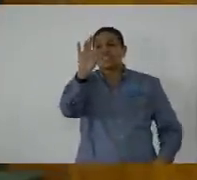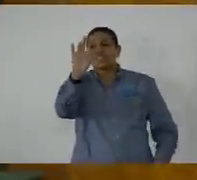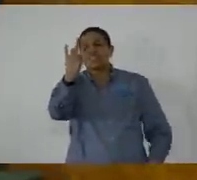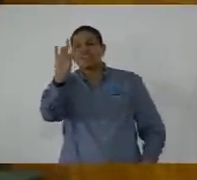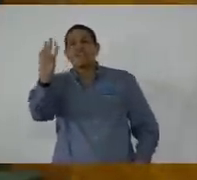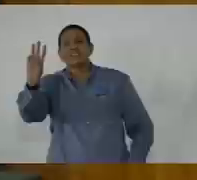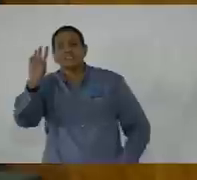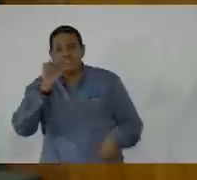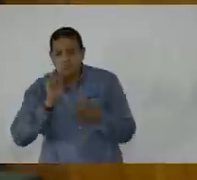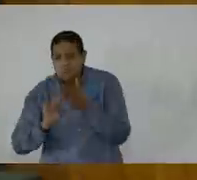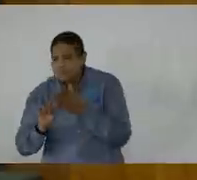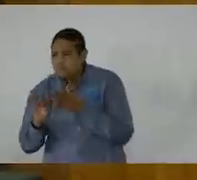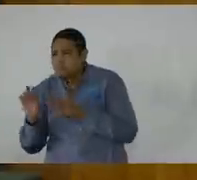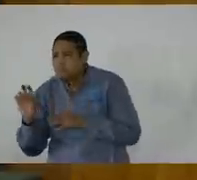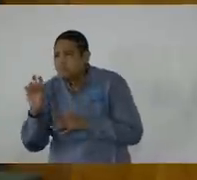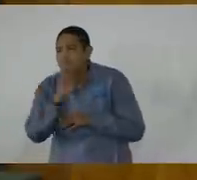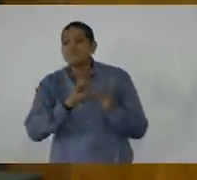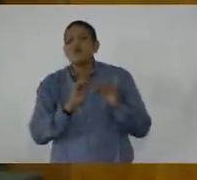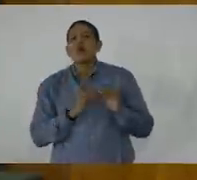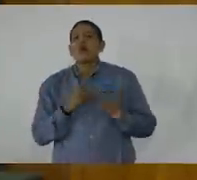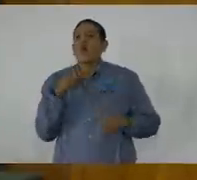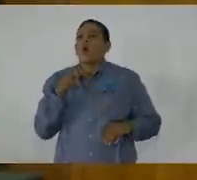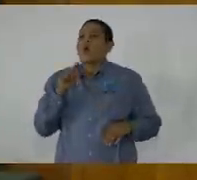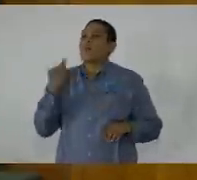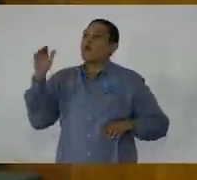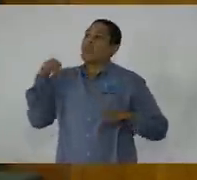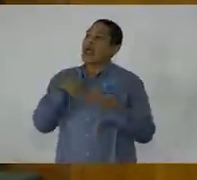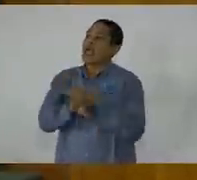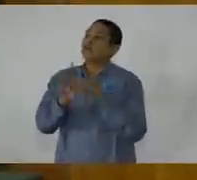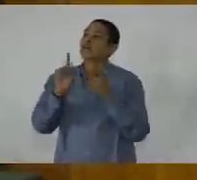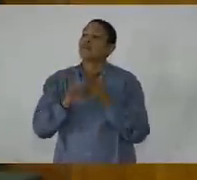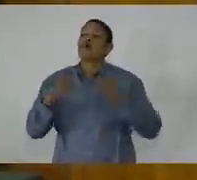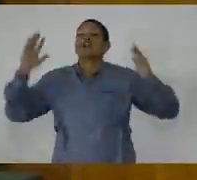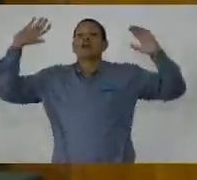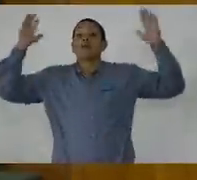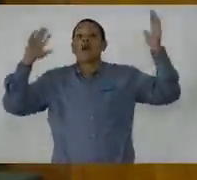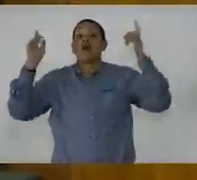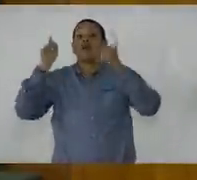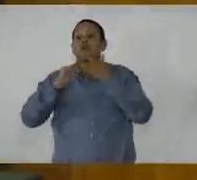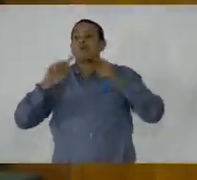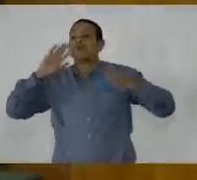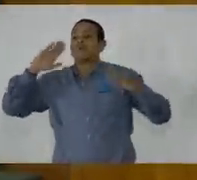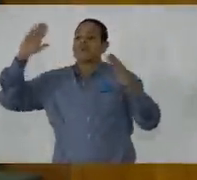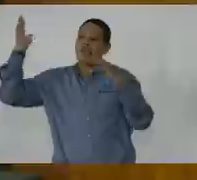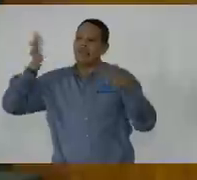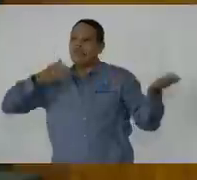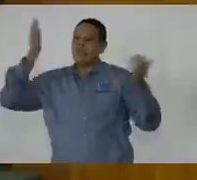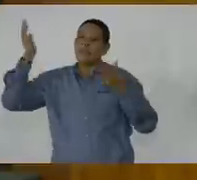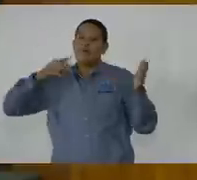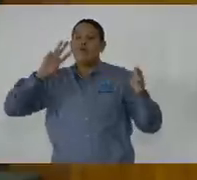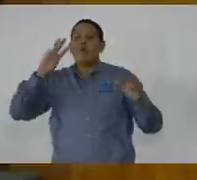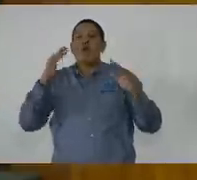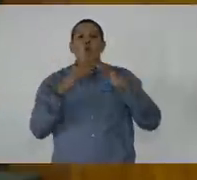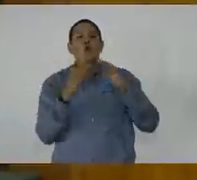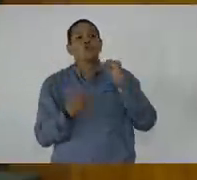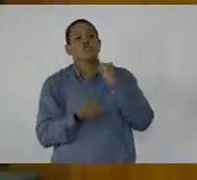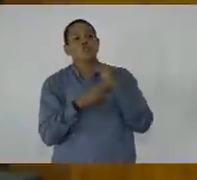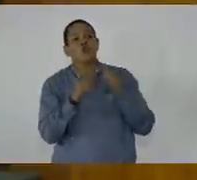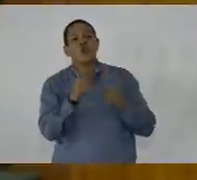6,276 inspections on our ports of entry and in markets and importers' warehouses. A total of